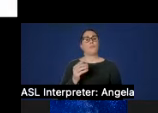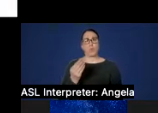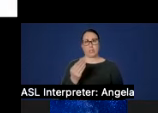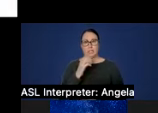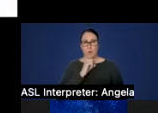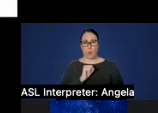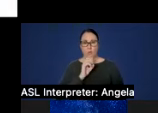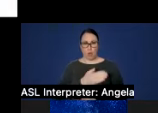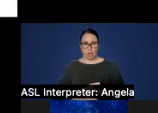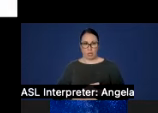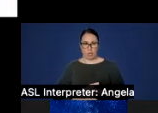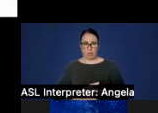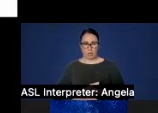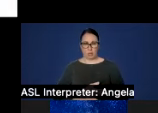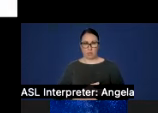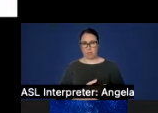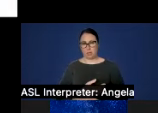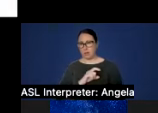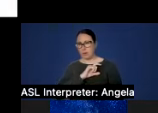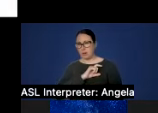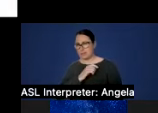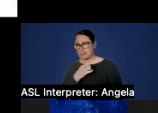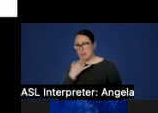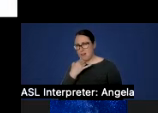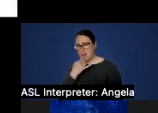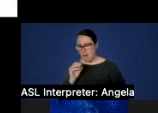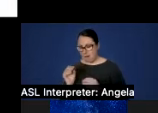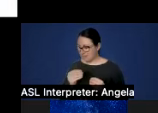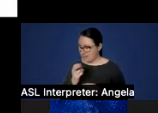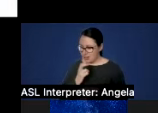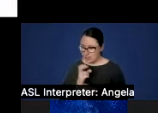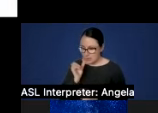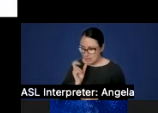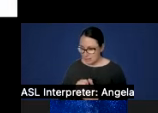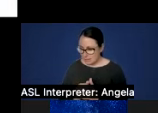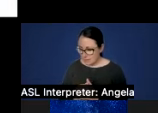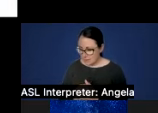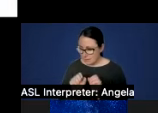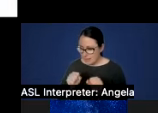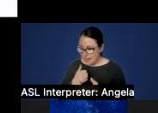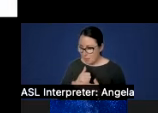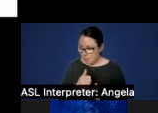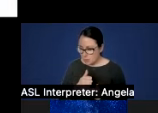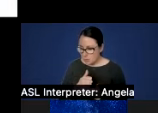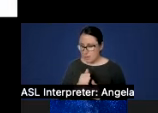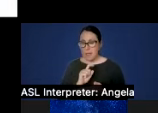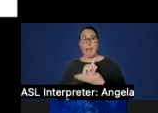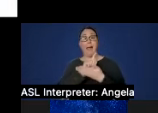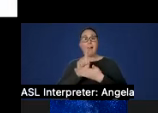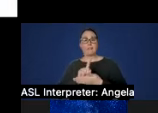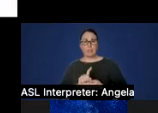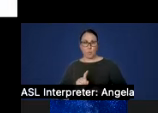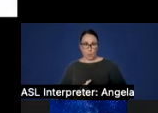Your attorney's office, Yes, Tim Maher. Tim is not today. Is there someone else that can help you? Every week, Martina phones